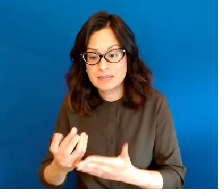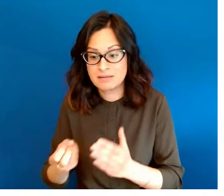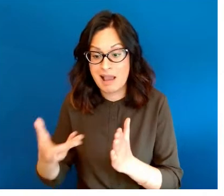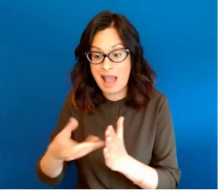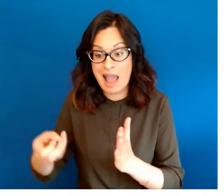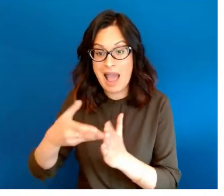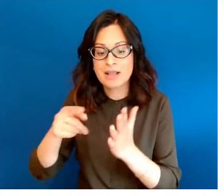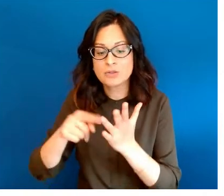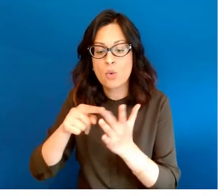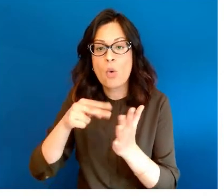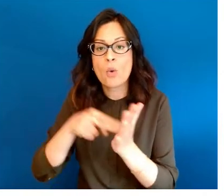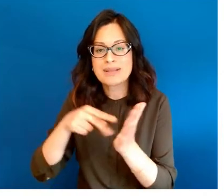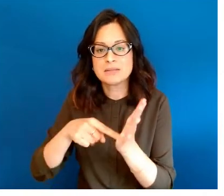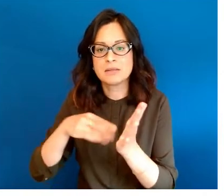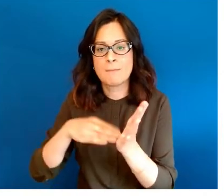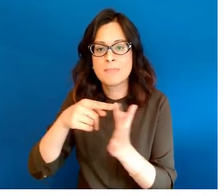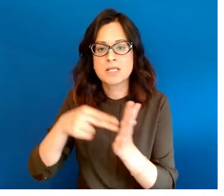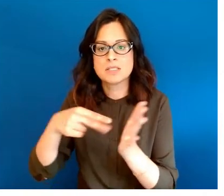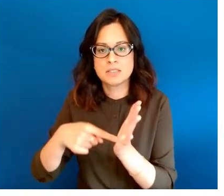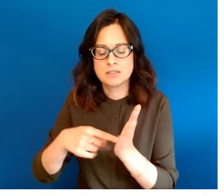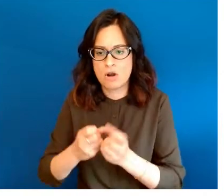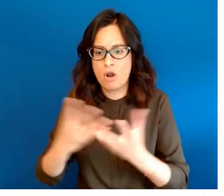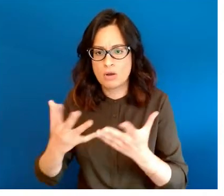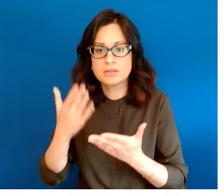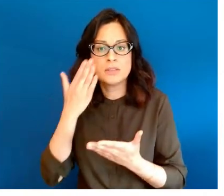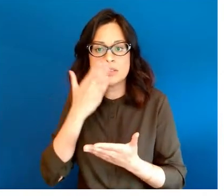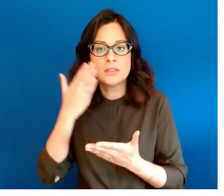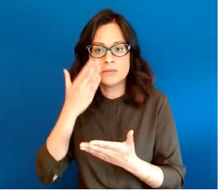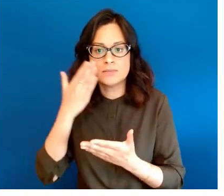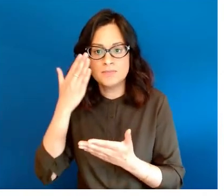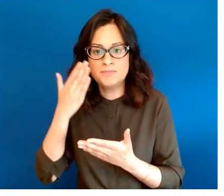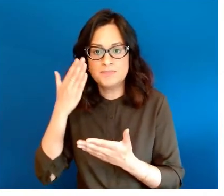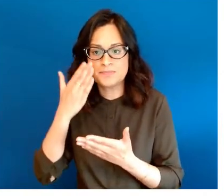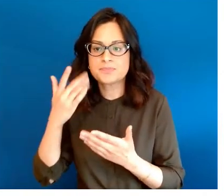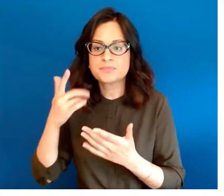and that they were using loads of that, and then I would switch to tacrolimus.